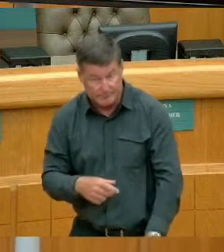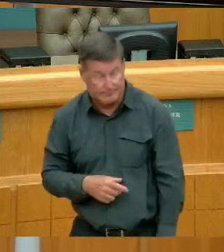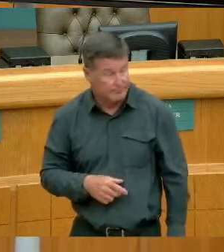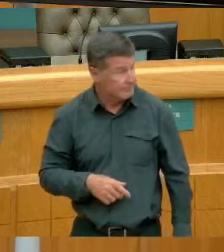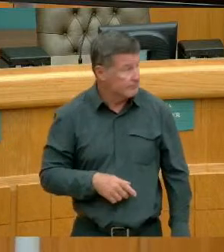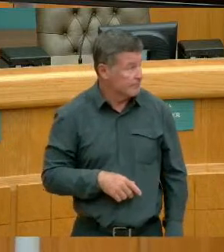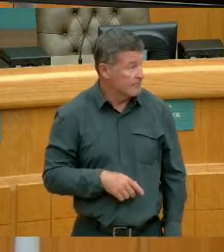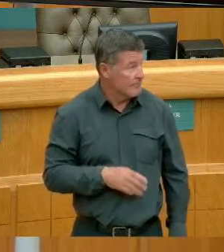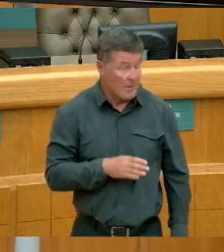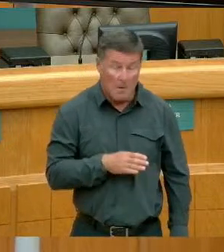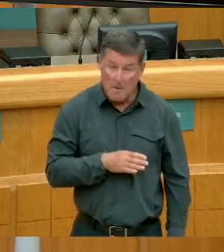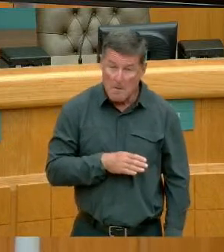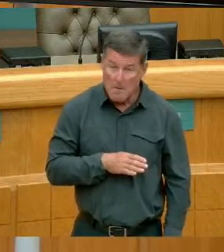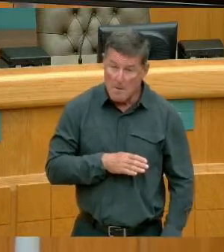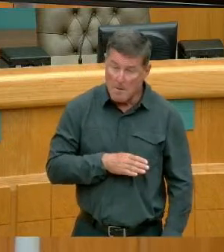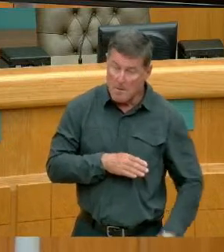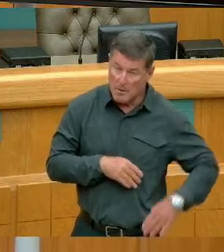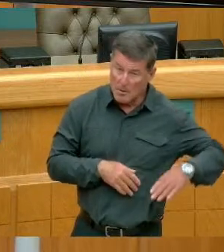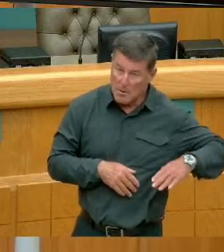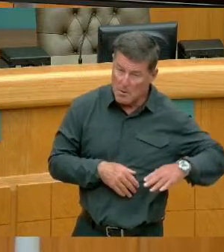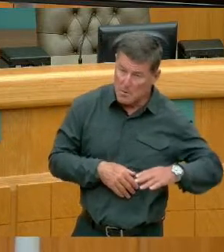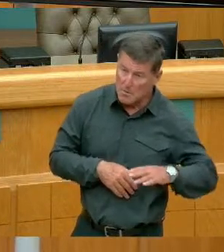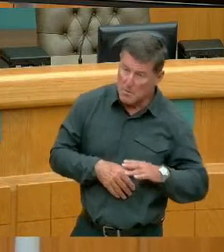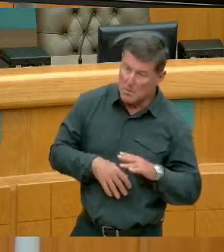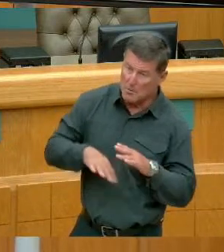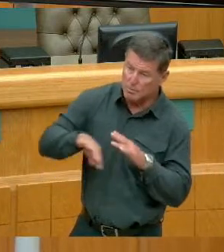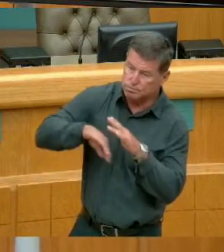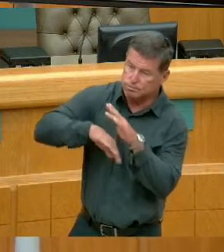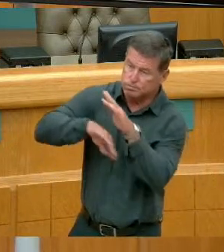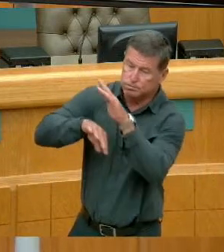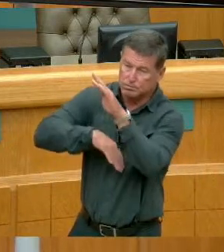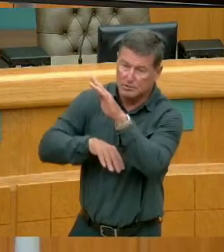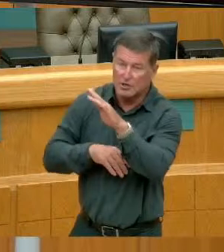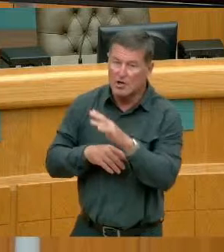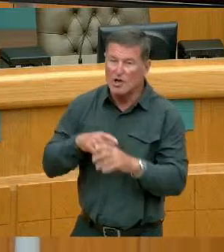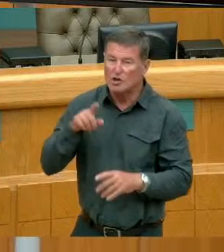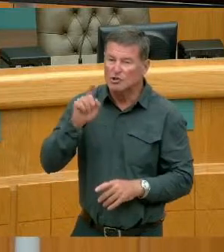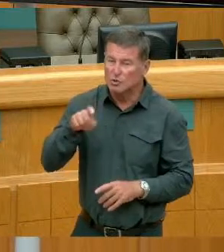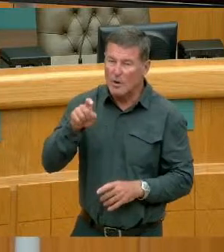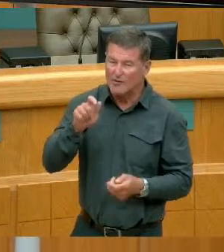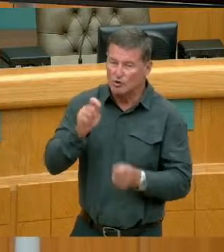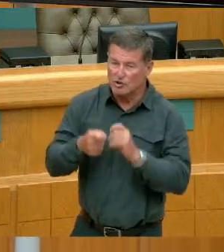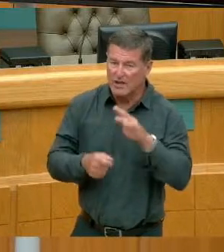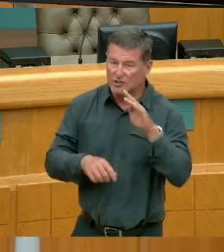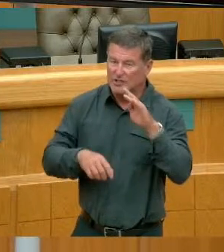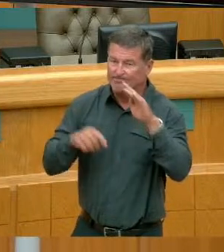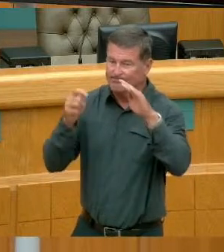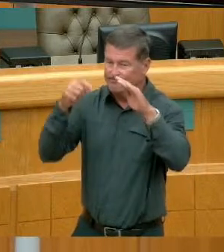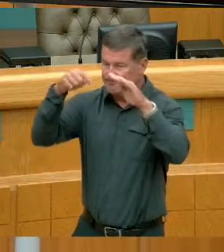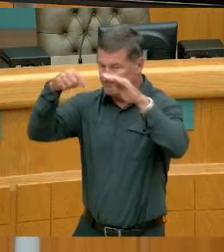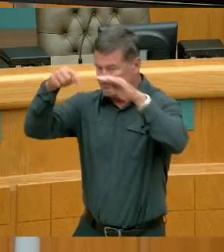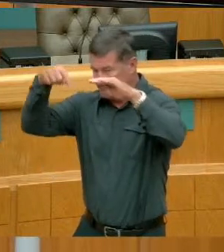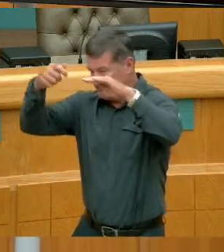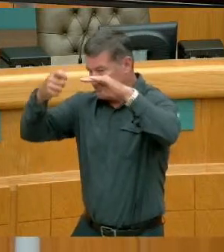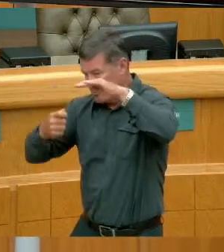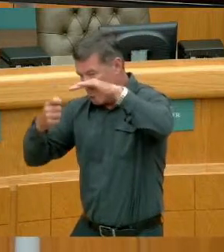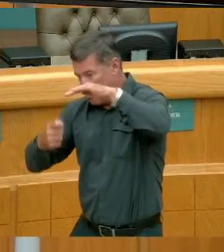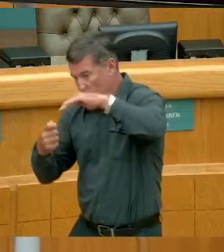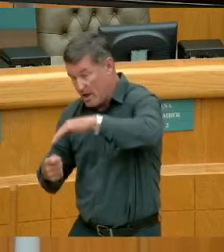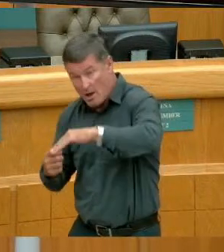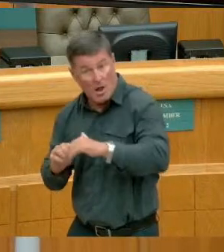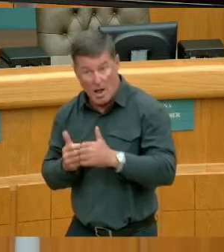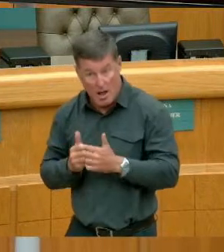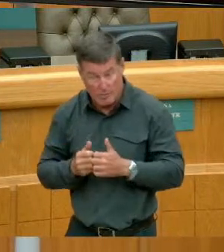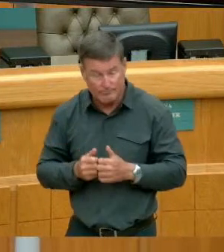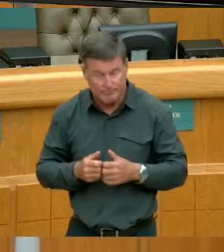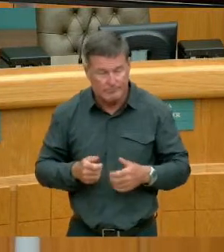a huge spike, and we're going to begin to course correct that with some of the announcements the judge is going to make today. And